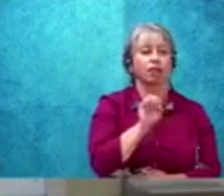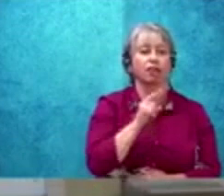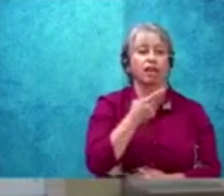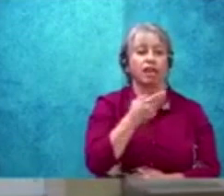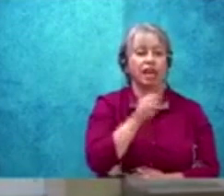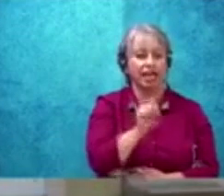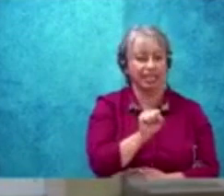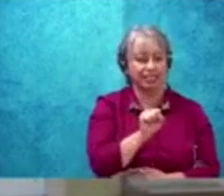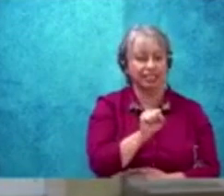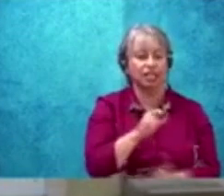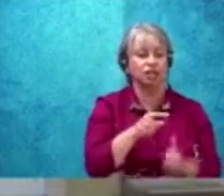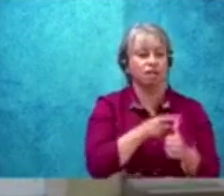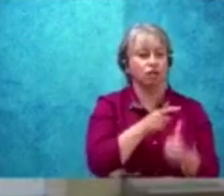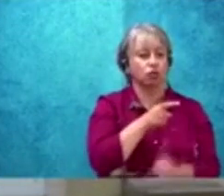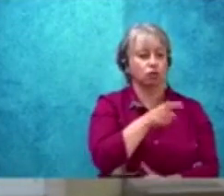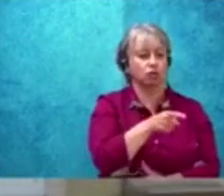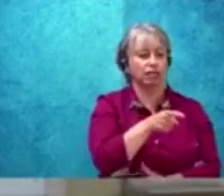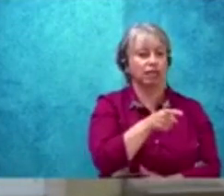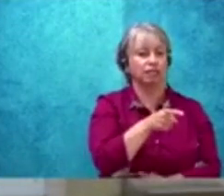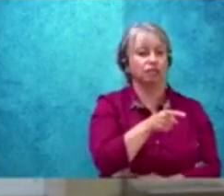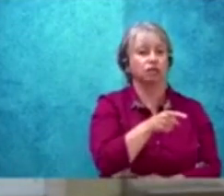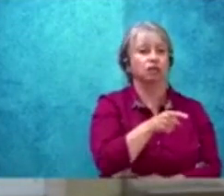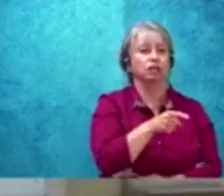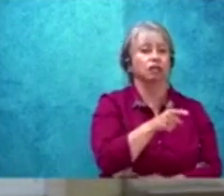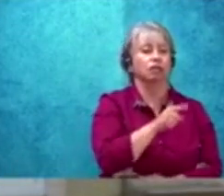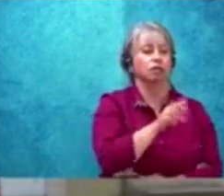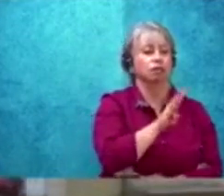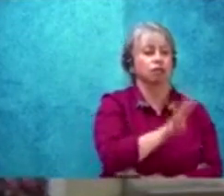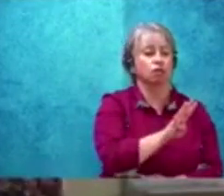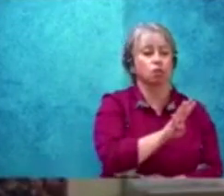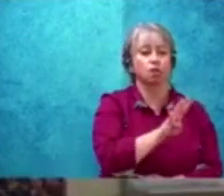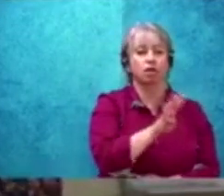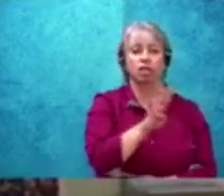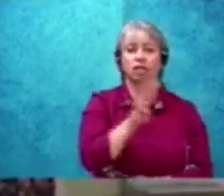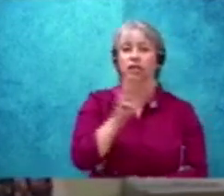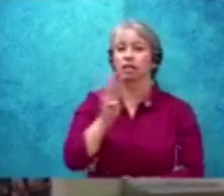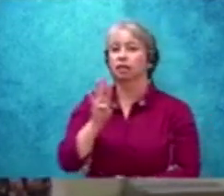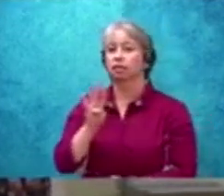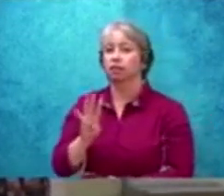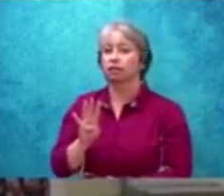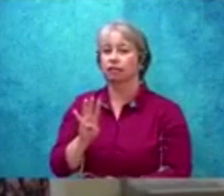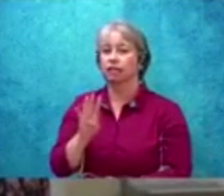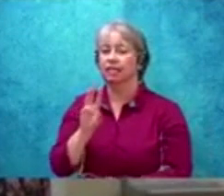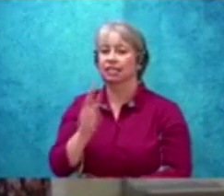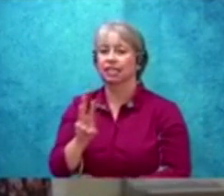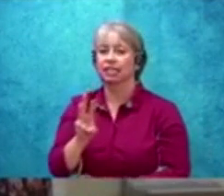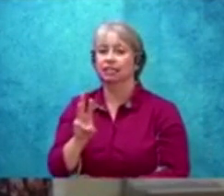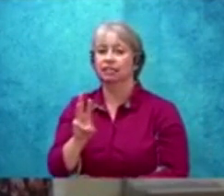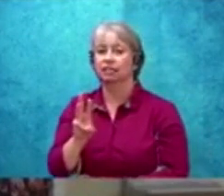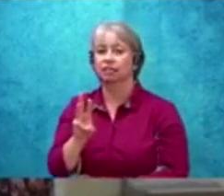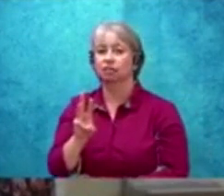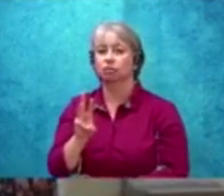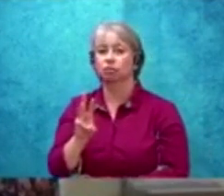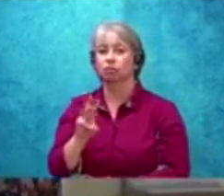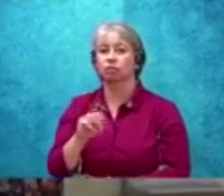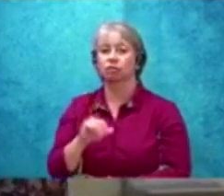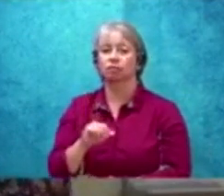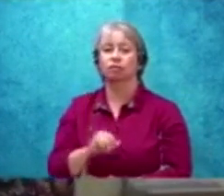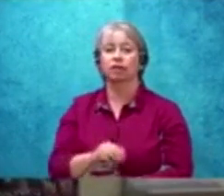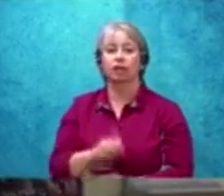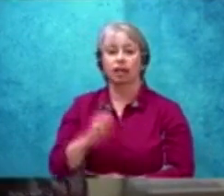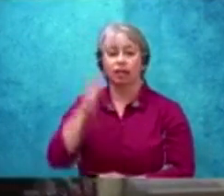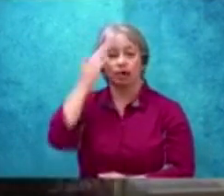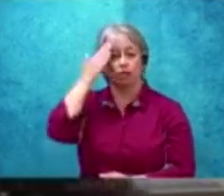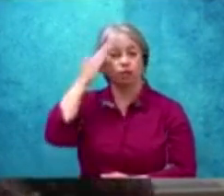So our first leg would be 4. Our second leg is 6. And we don't know